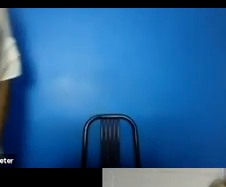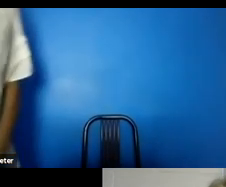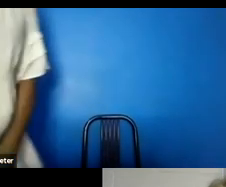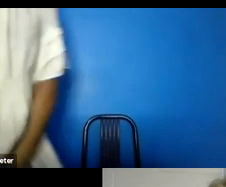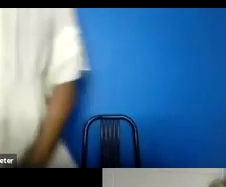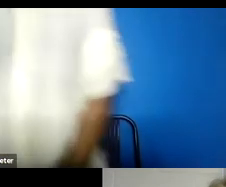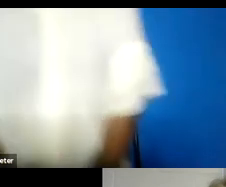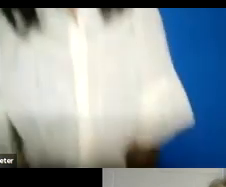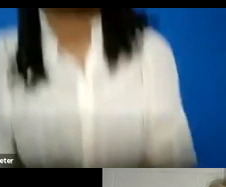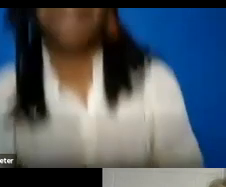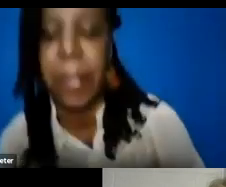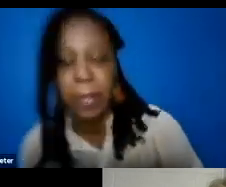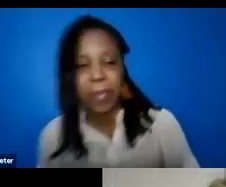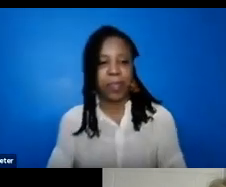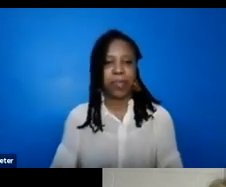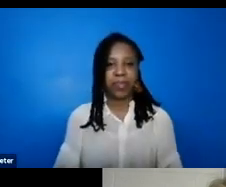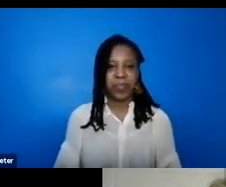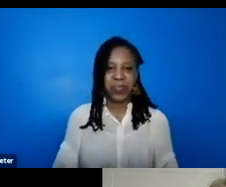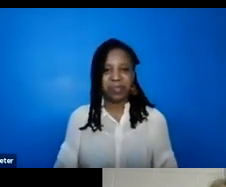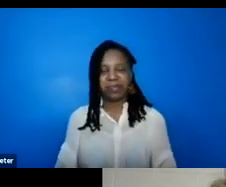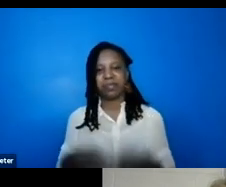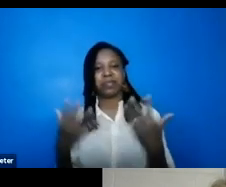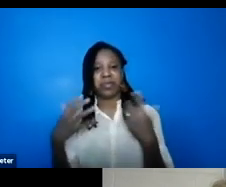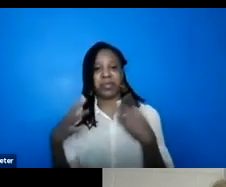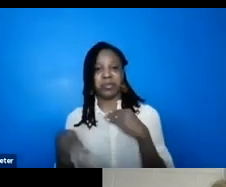And Lester or Amy, did you want to add anything on that?